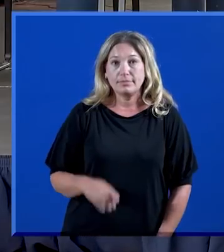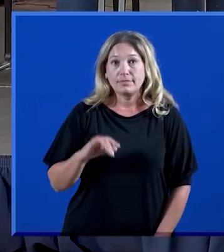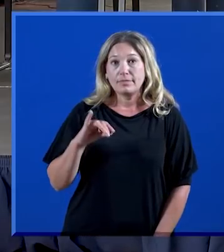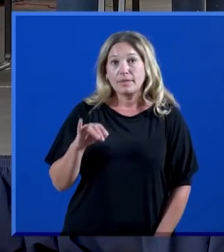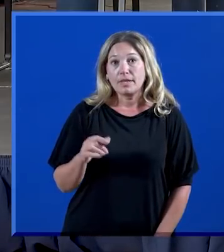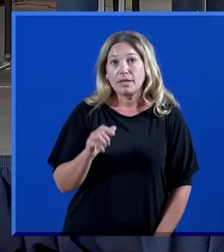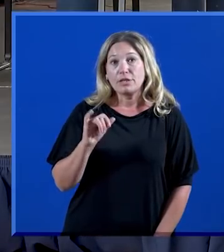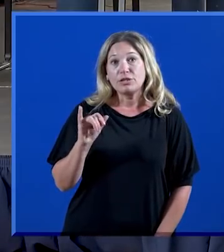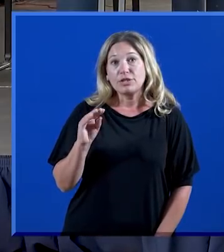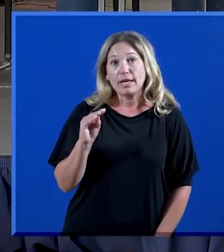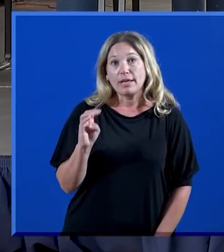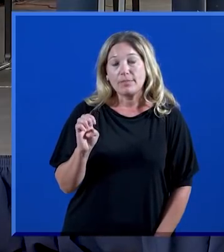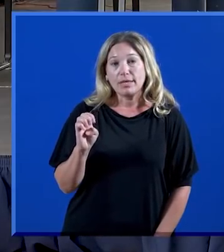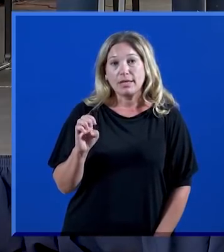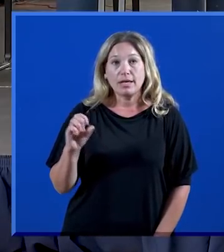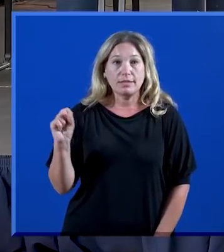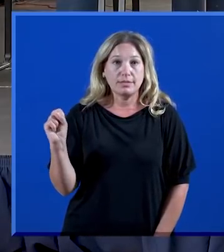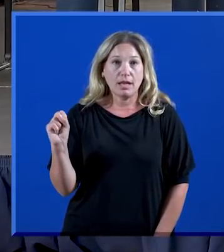Jamie Salisbury.